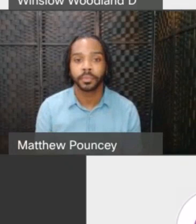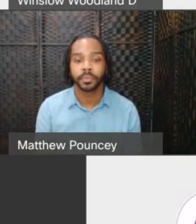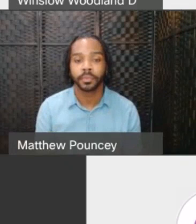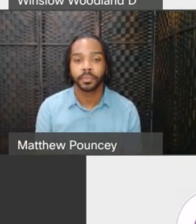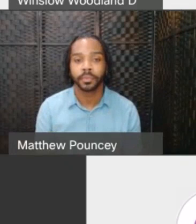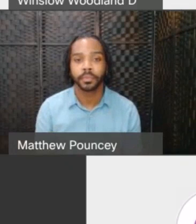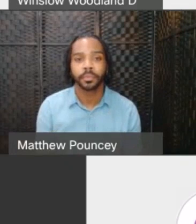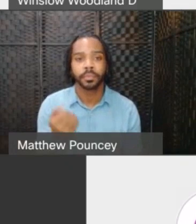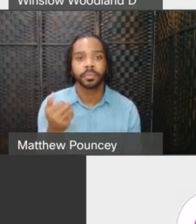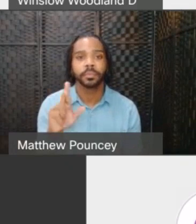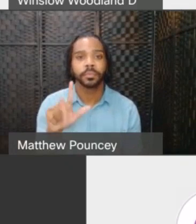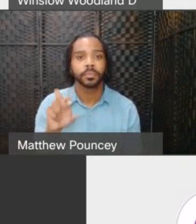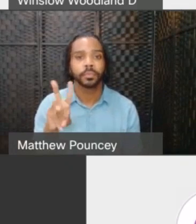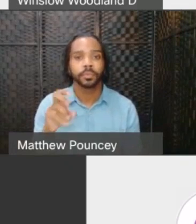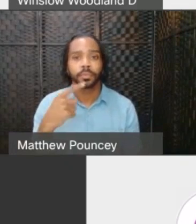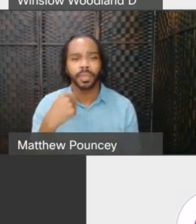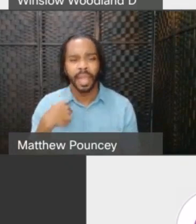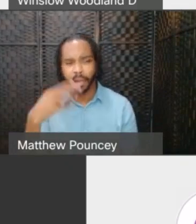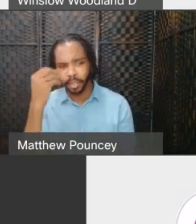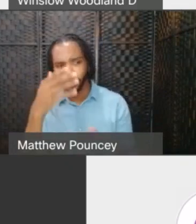And I'll get back to you this afternoon.